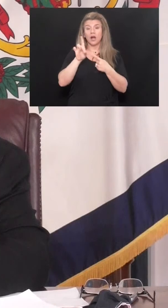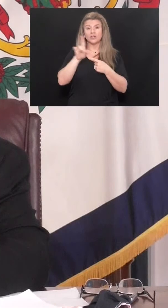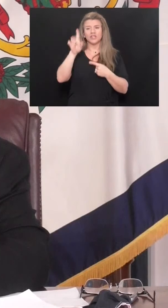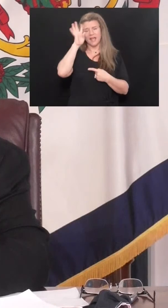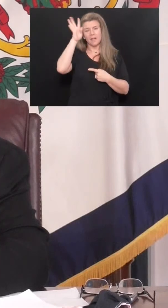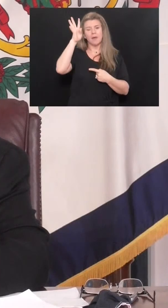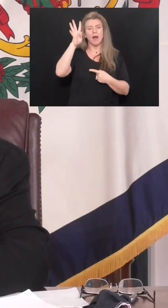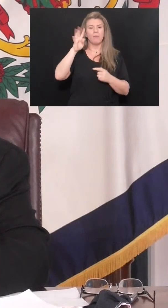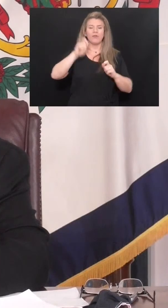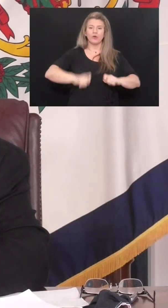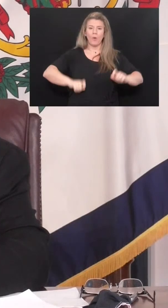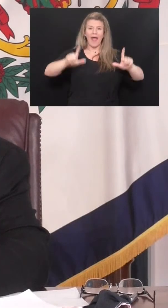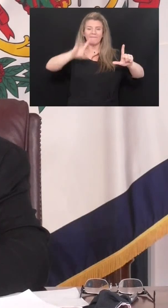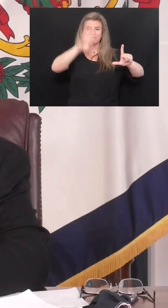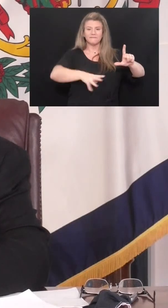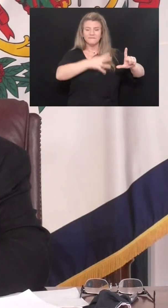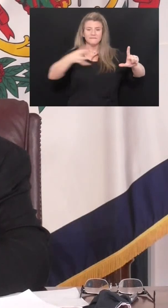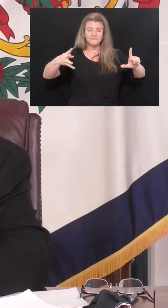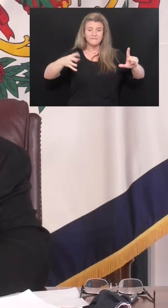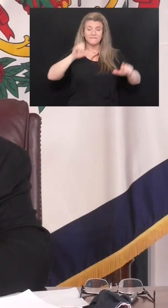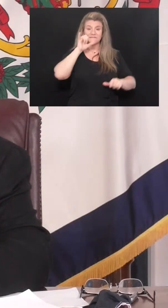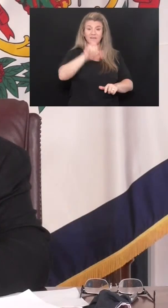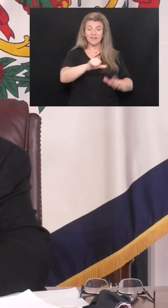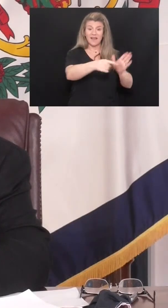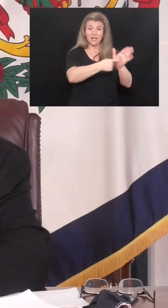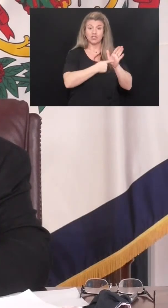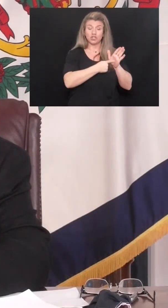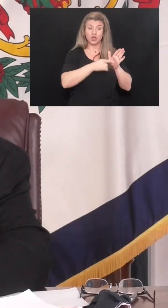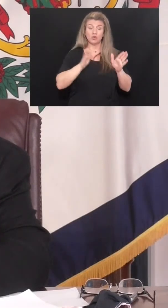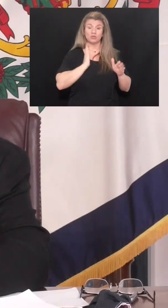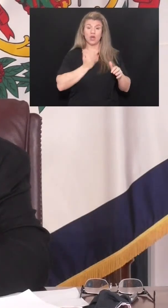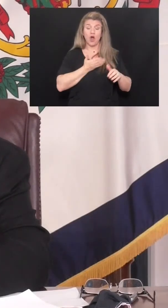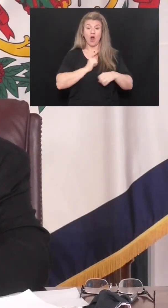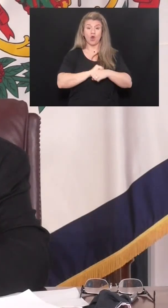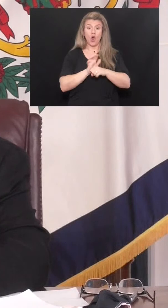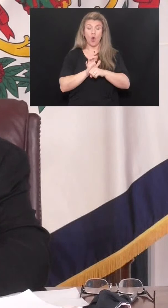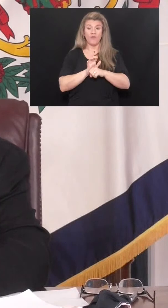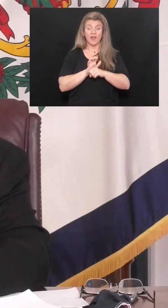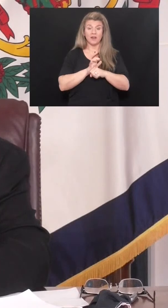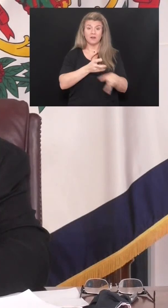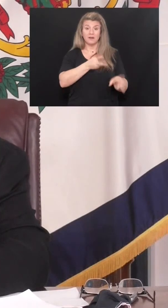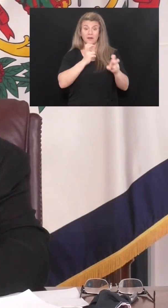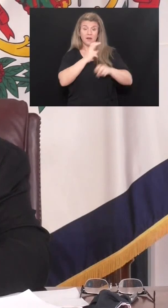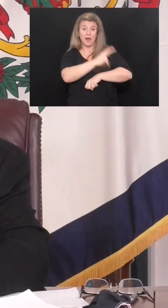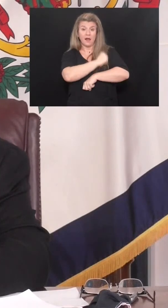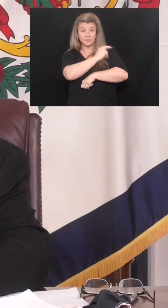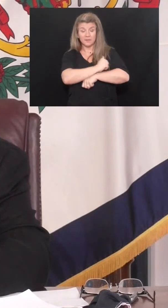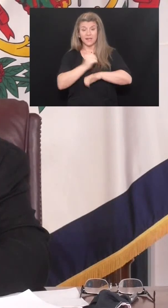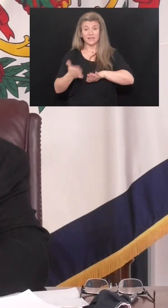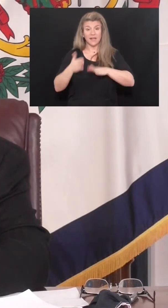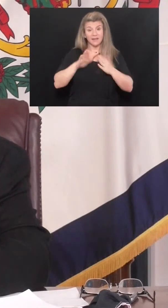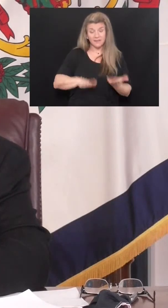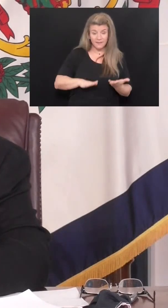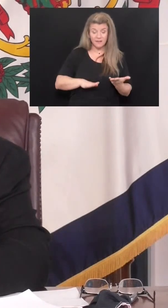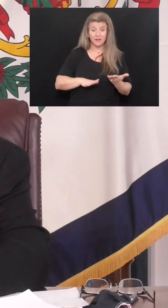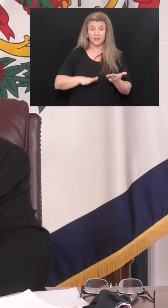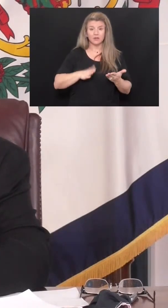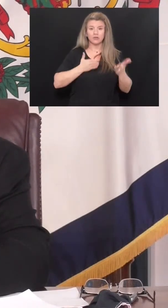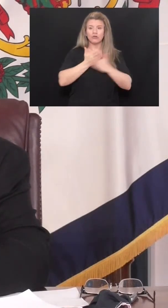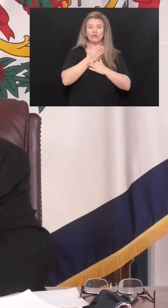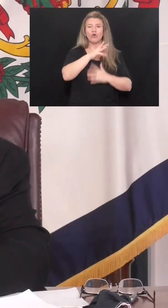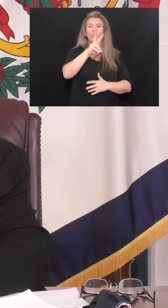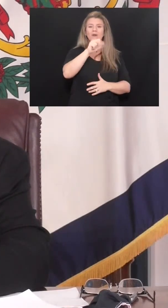or a graph and everything, and it shows our COVID cases, hospitalizations, and deaths among West